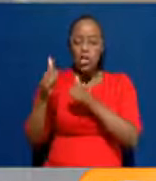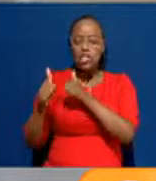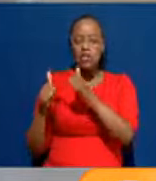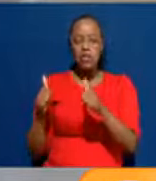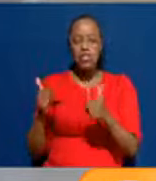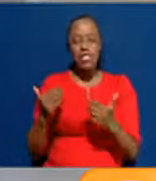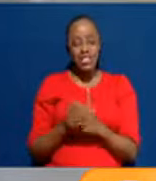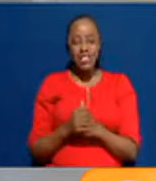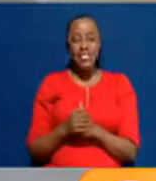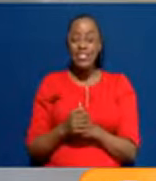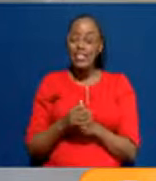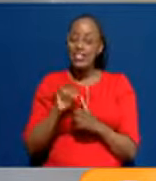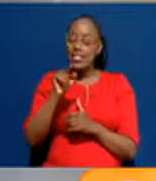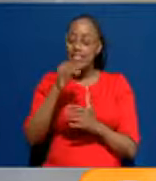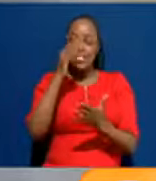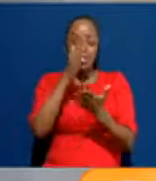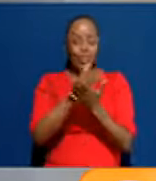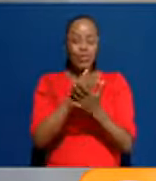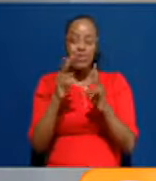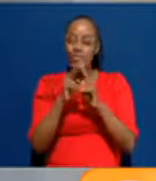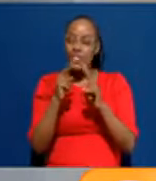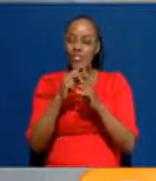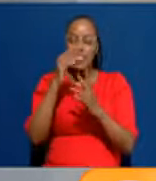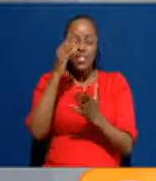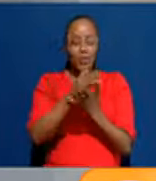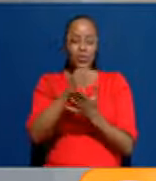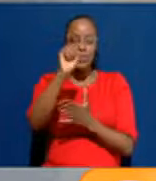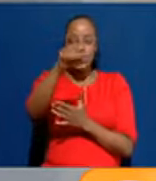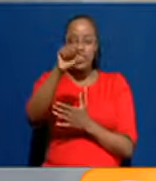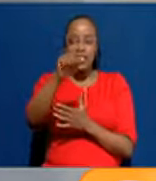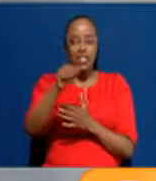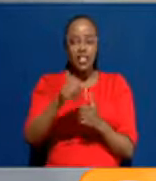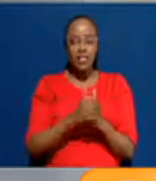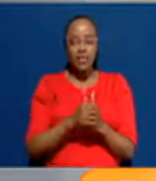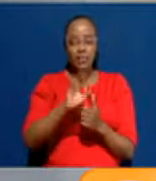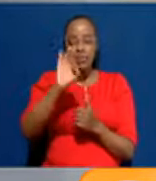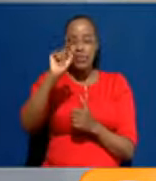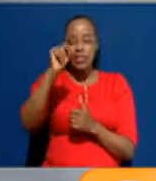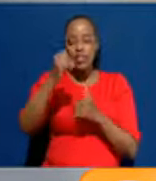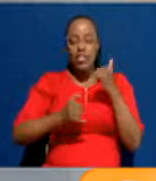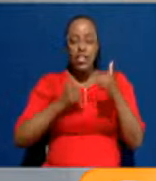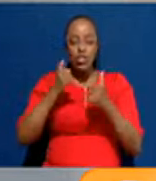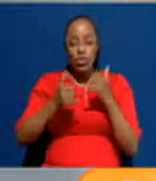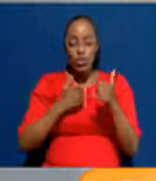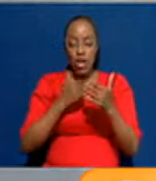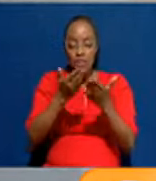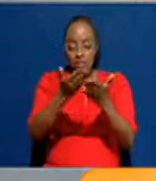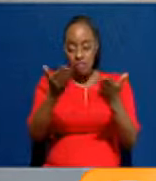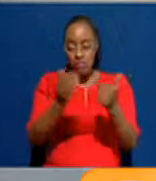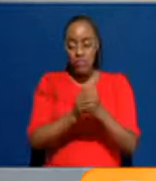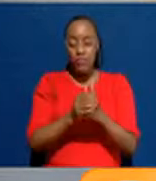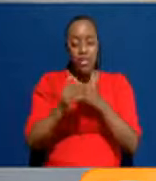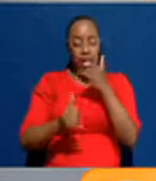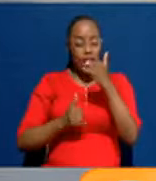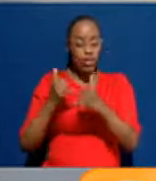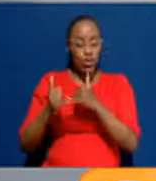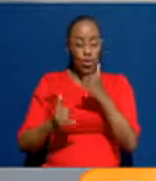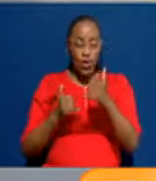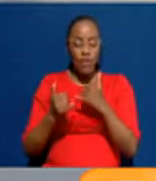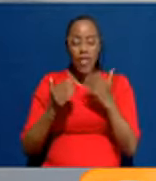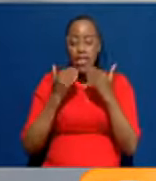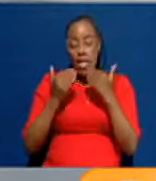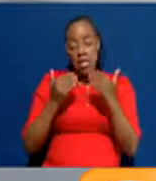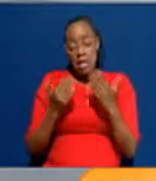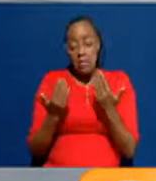Oh, my God. Oh, how true. How true. That's true. Oh, Faith, it's such a joy to have you here. Huh? Thank you. I'm so grateful to be back